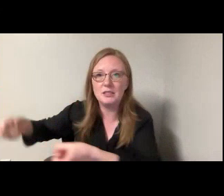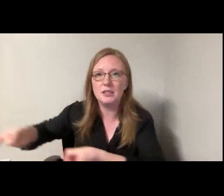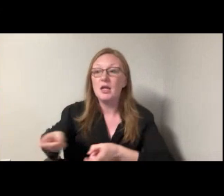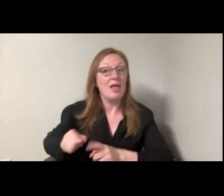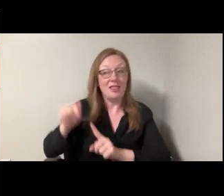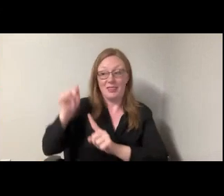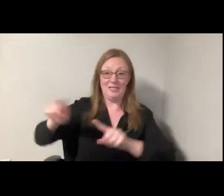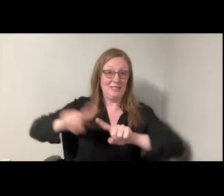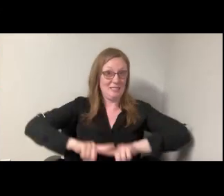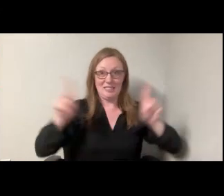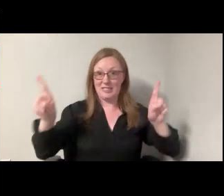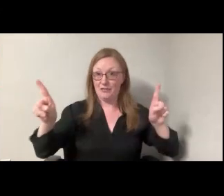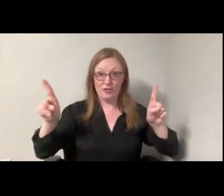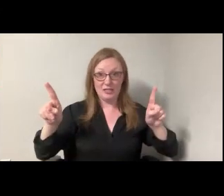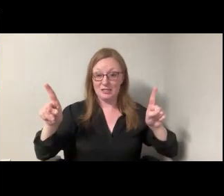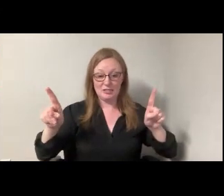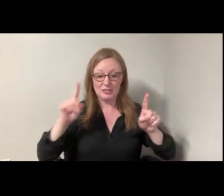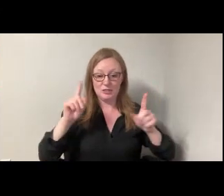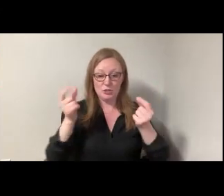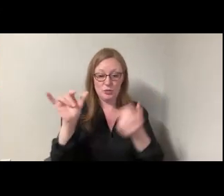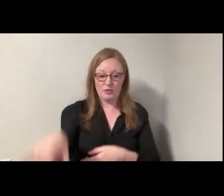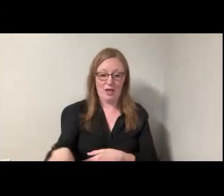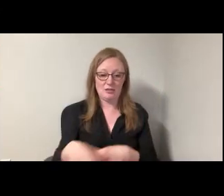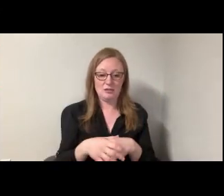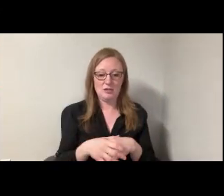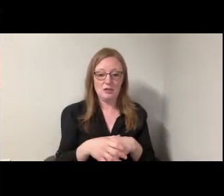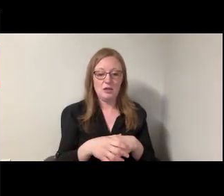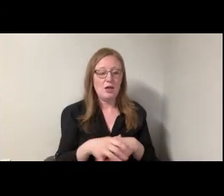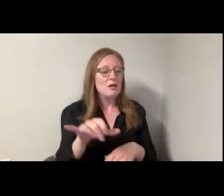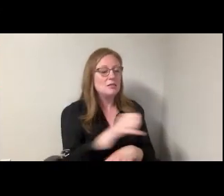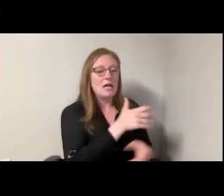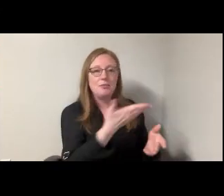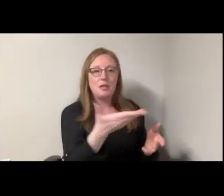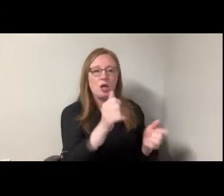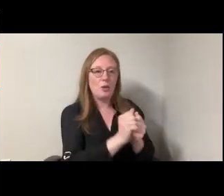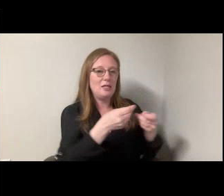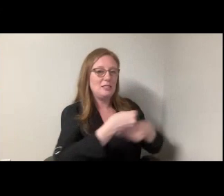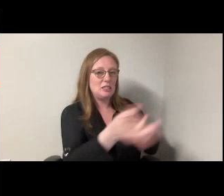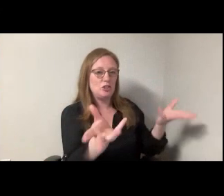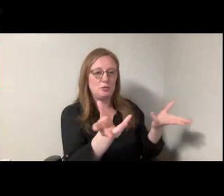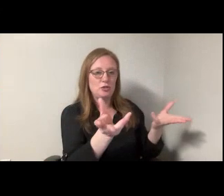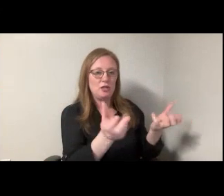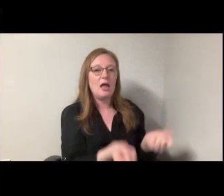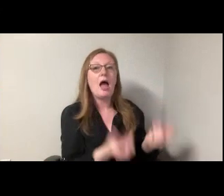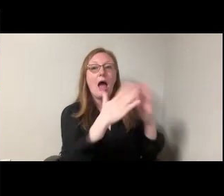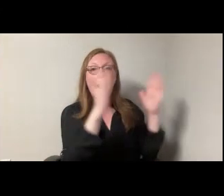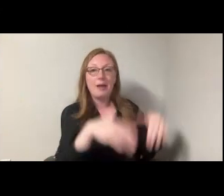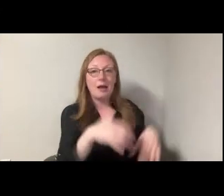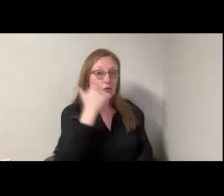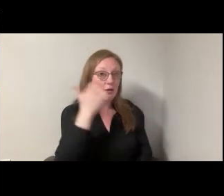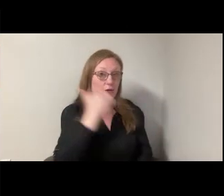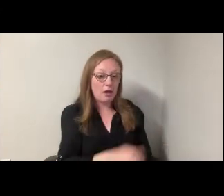completely different strategies to do that. And the same thing with distribution of emergency supplies, how many households per day.